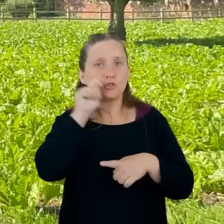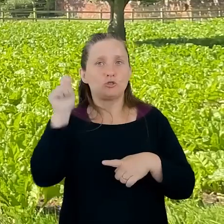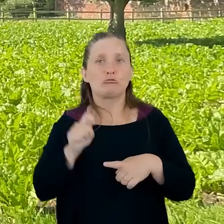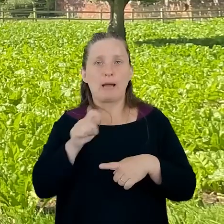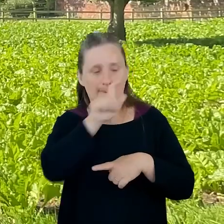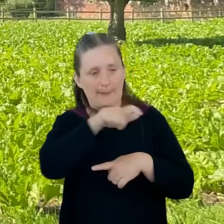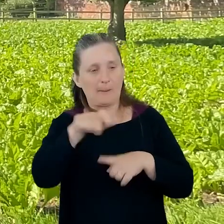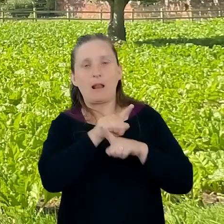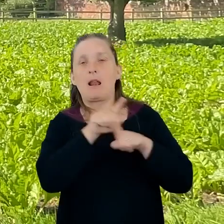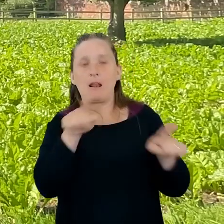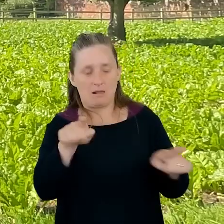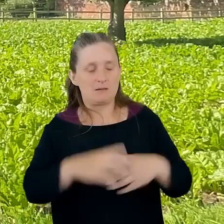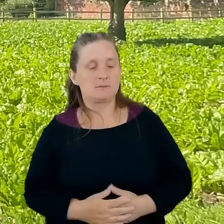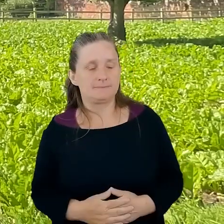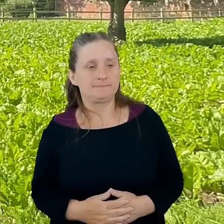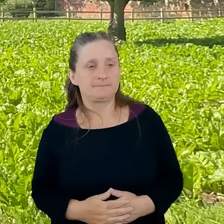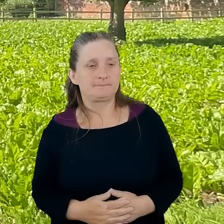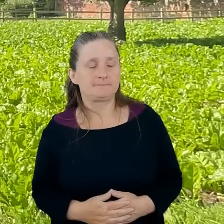people of Ukraine.